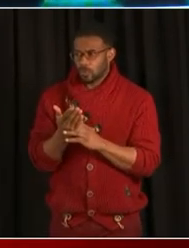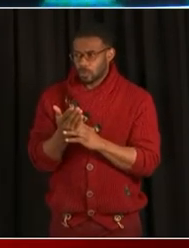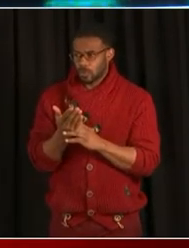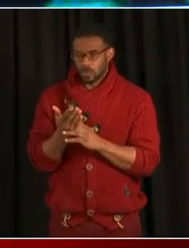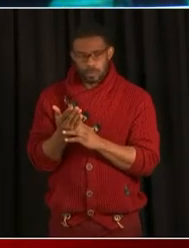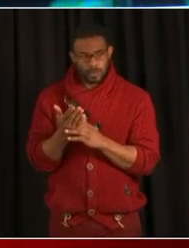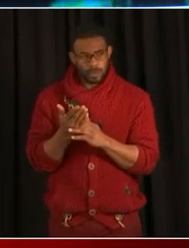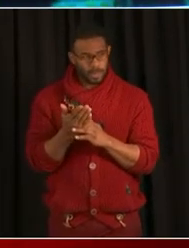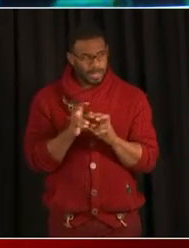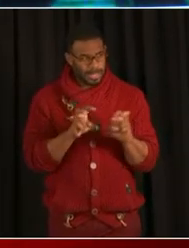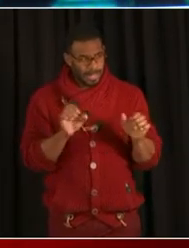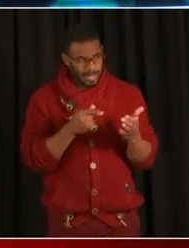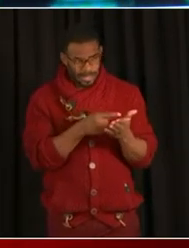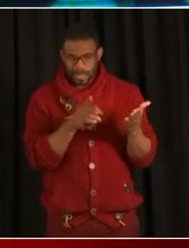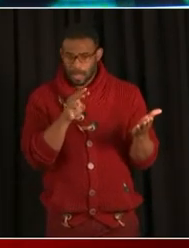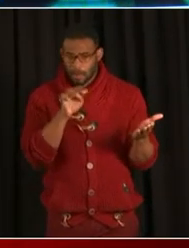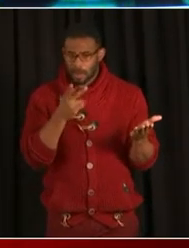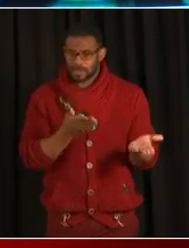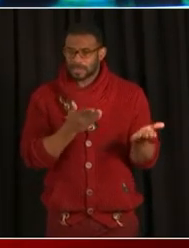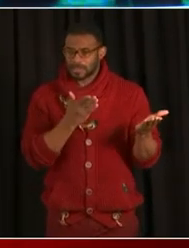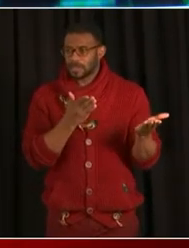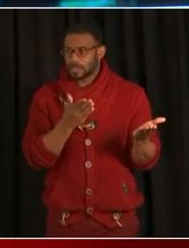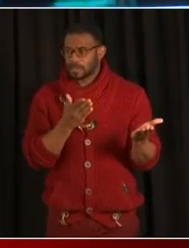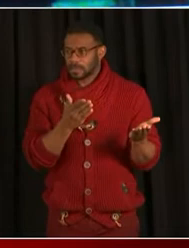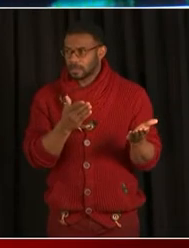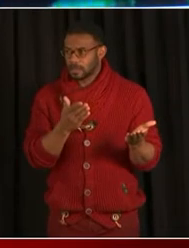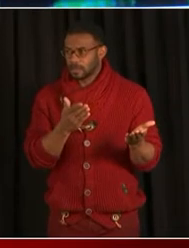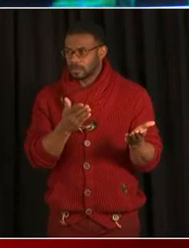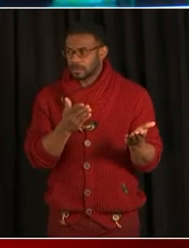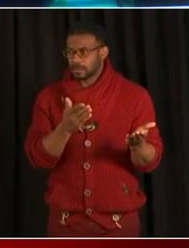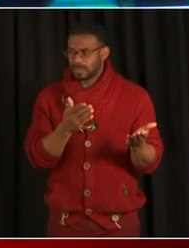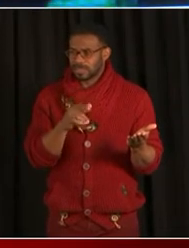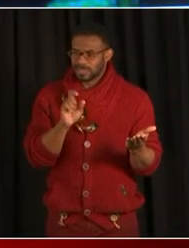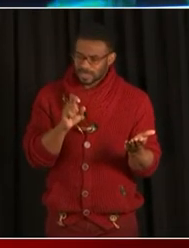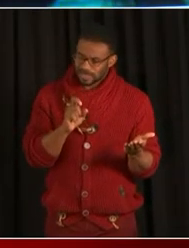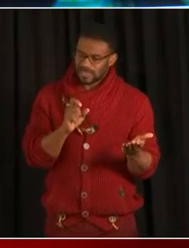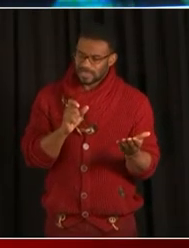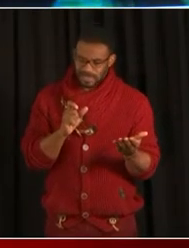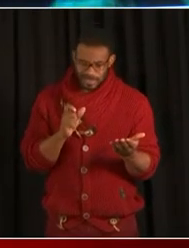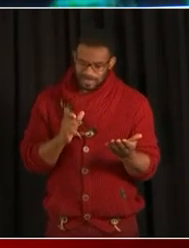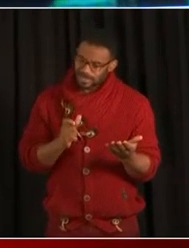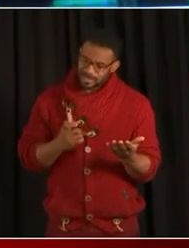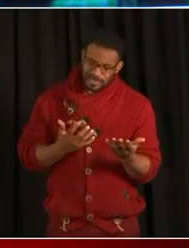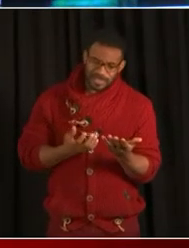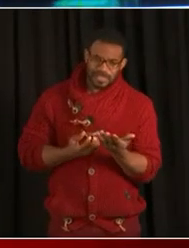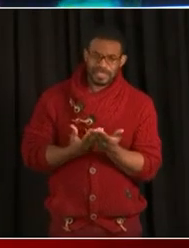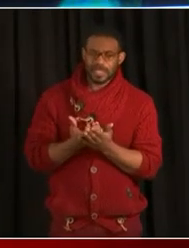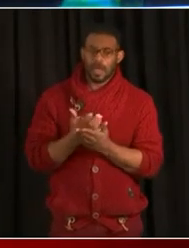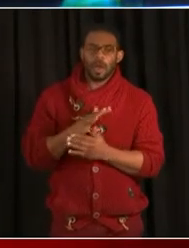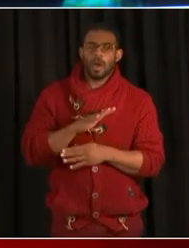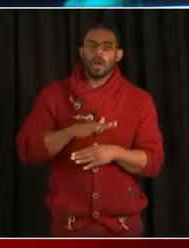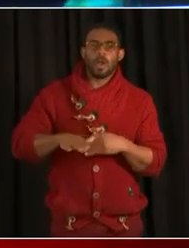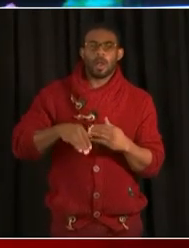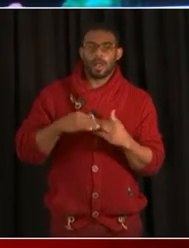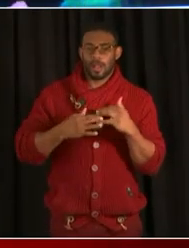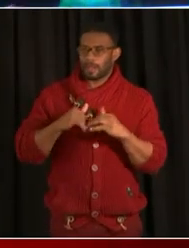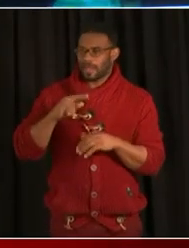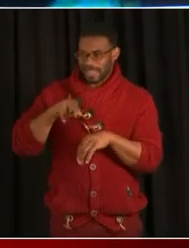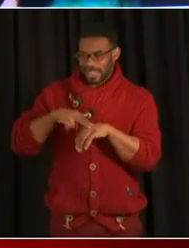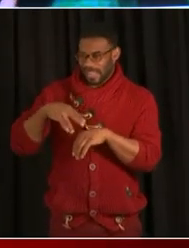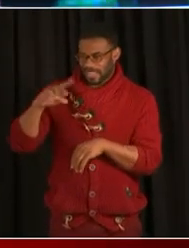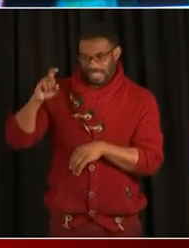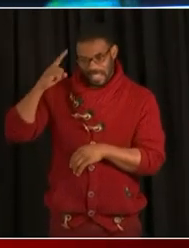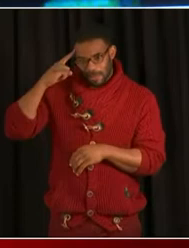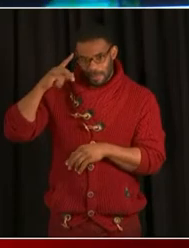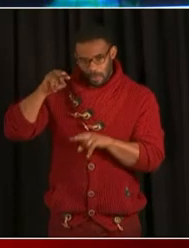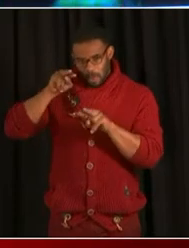this. As Mark suggested, the need is dire. It's dire all around the country. But the nation's capital